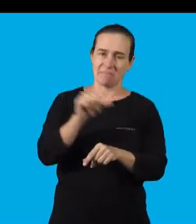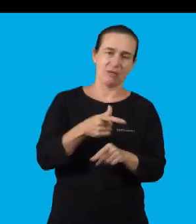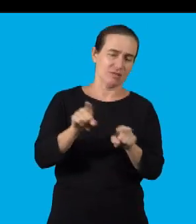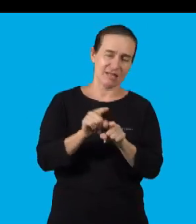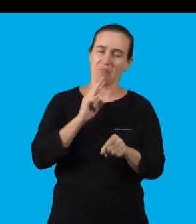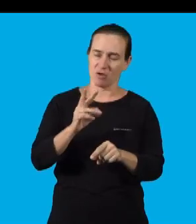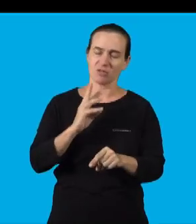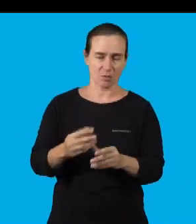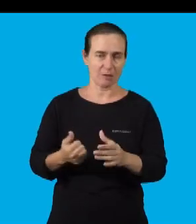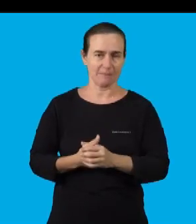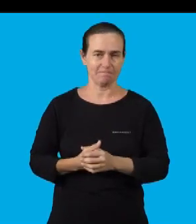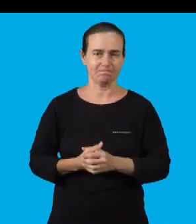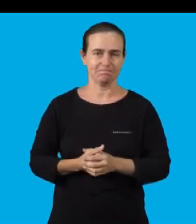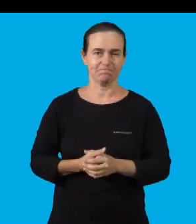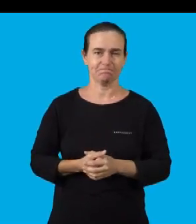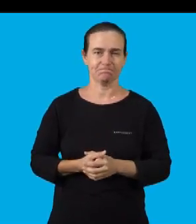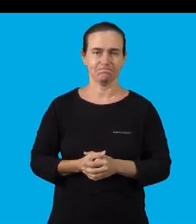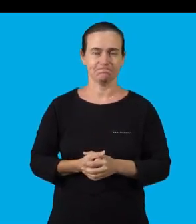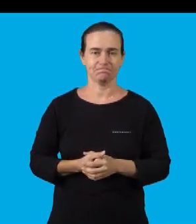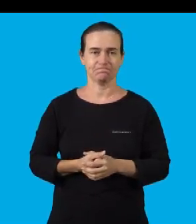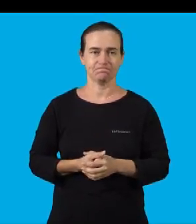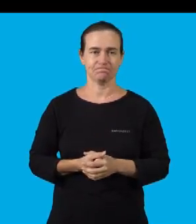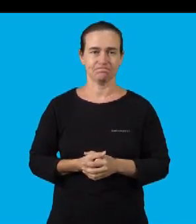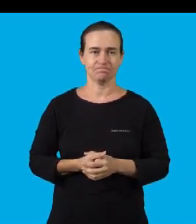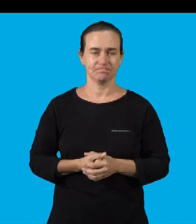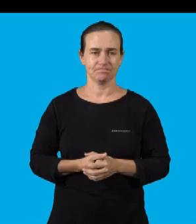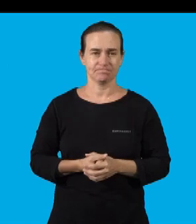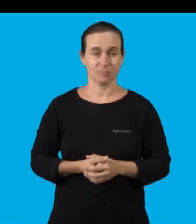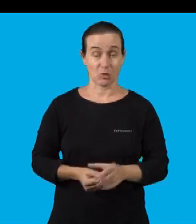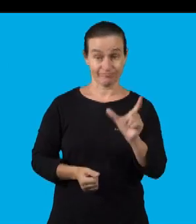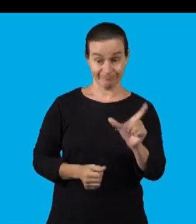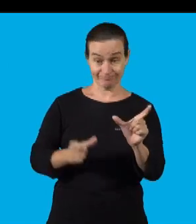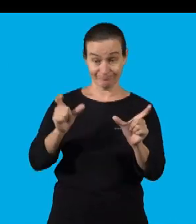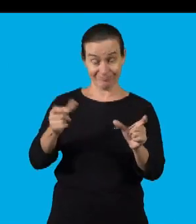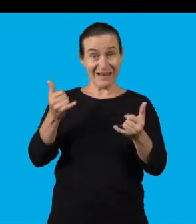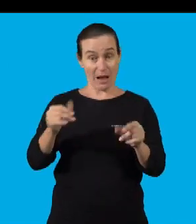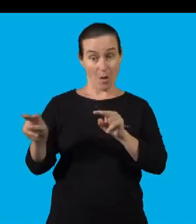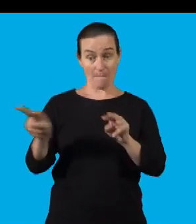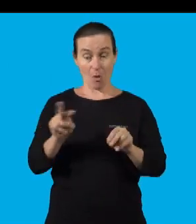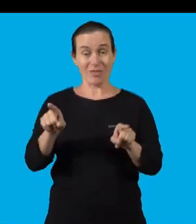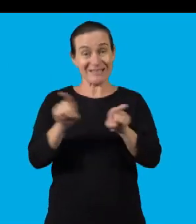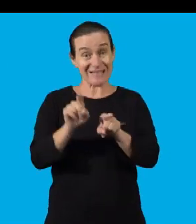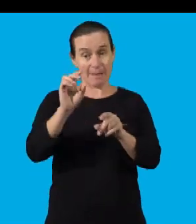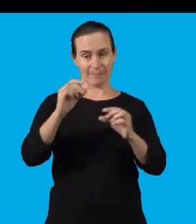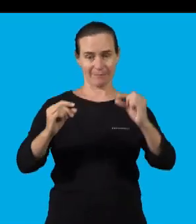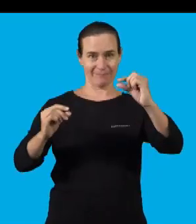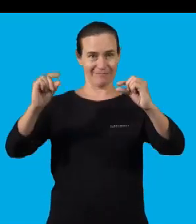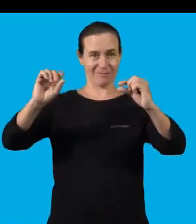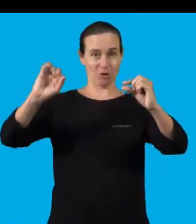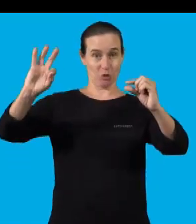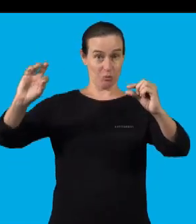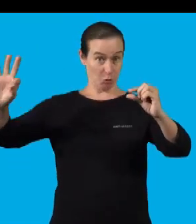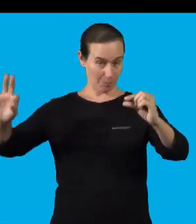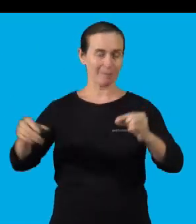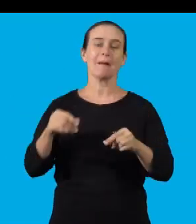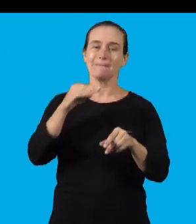same answer. And now, because these two have the same exponent, which means that the bases